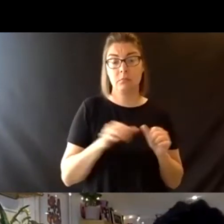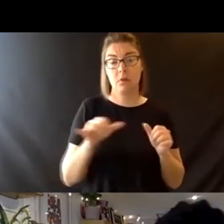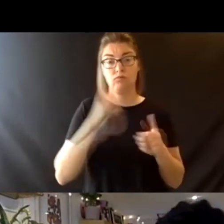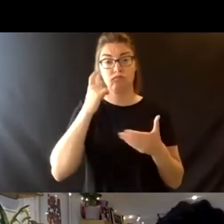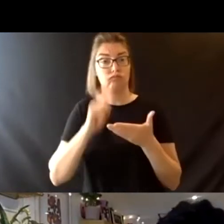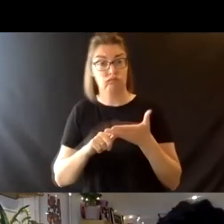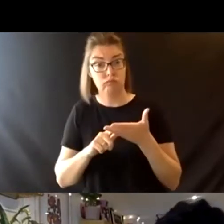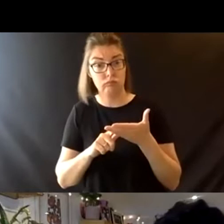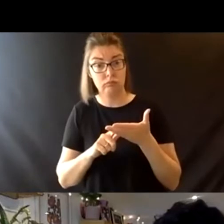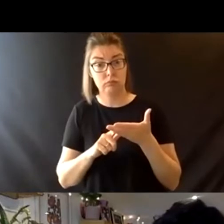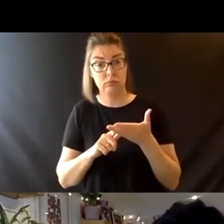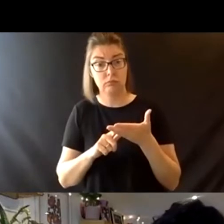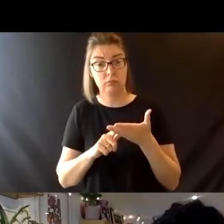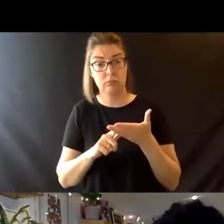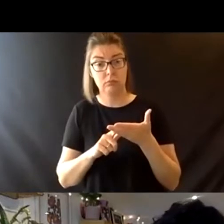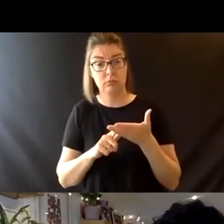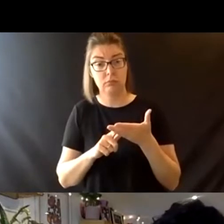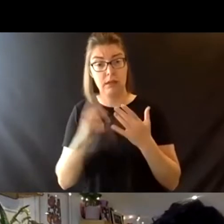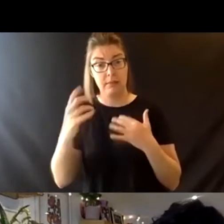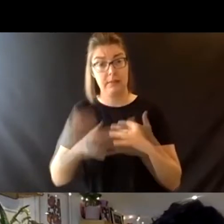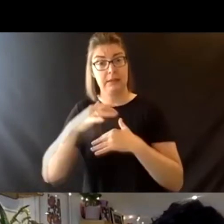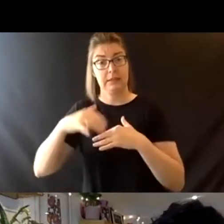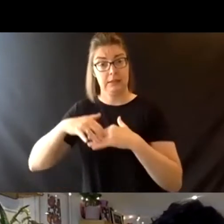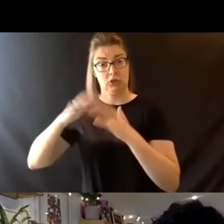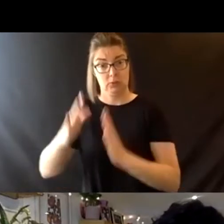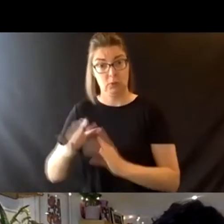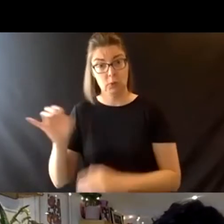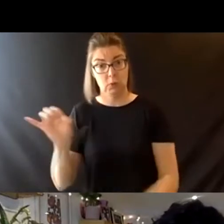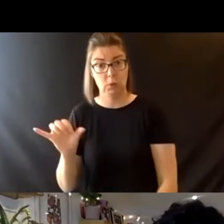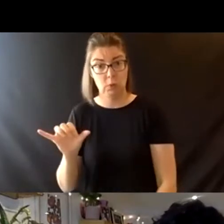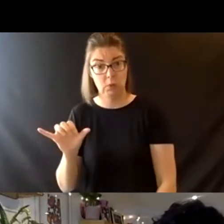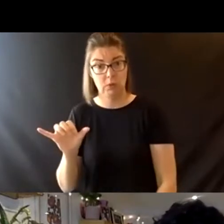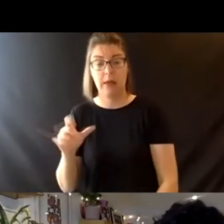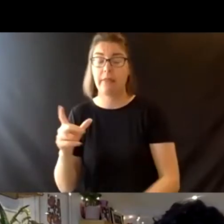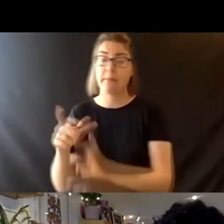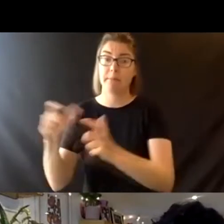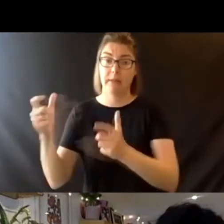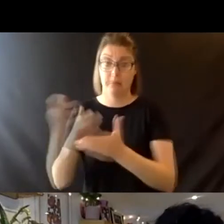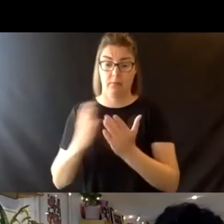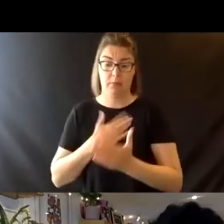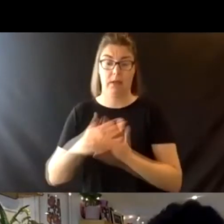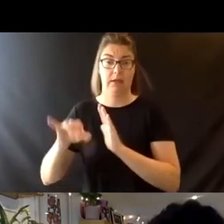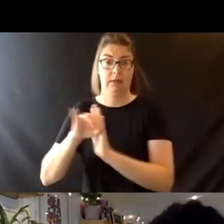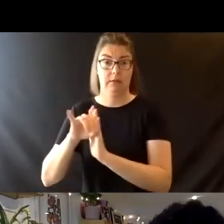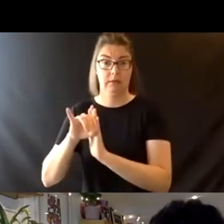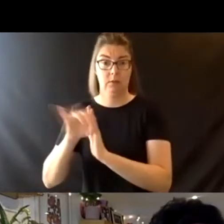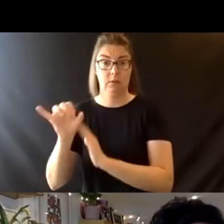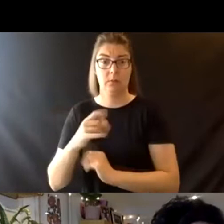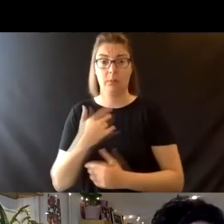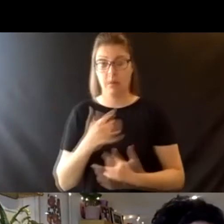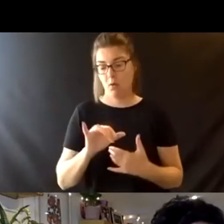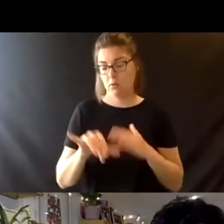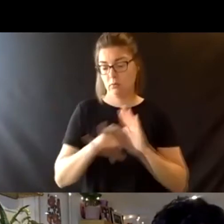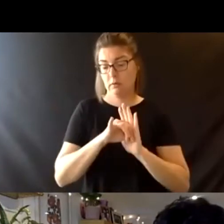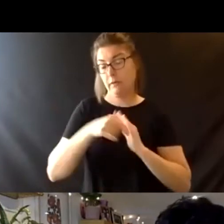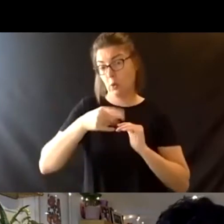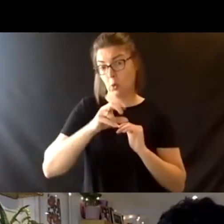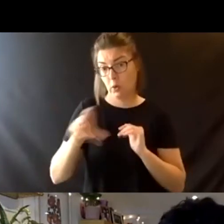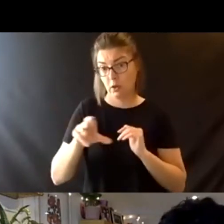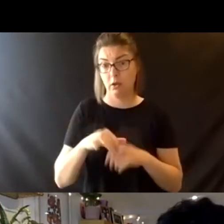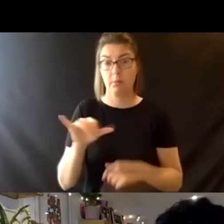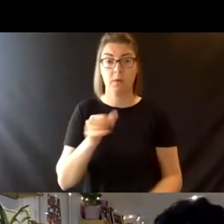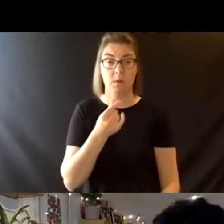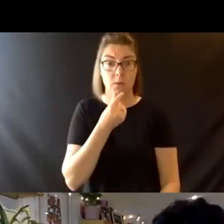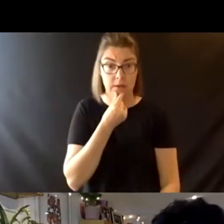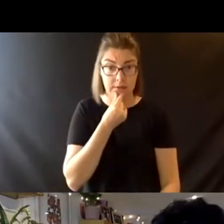that I am an Indigenous person, and that's a huge part of my identity. And I'm also a queer person. I'm also a gay